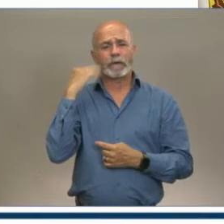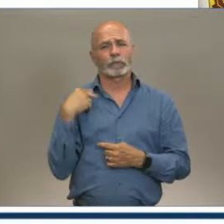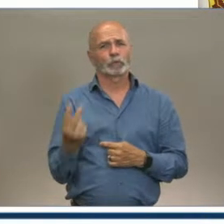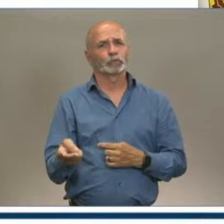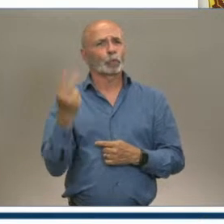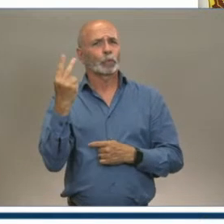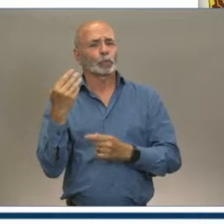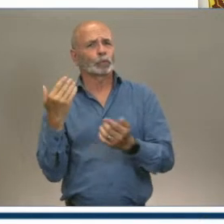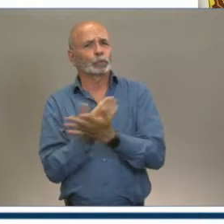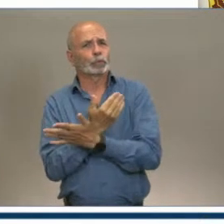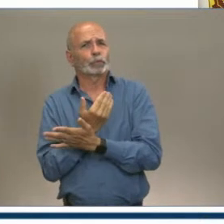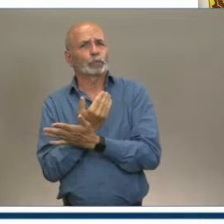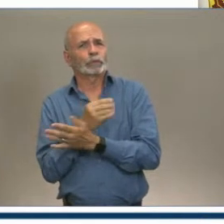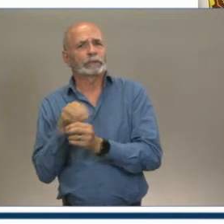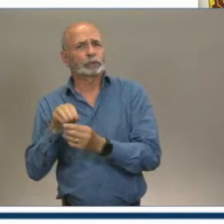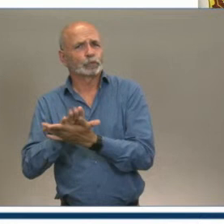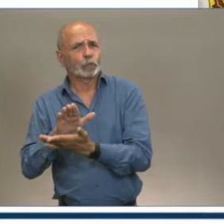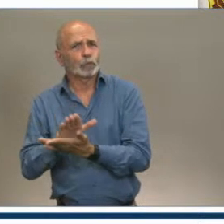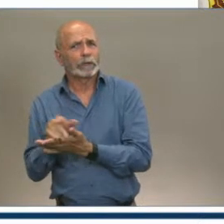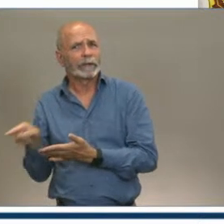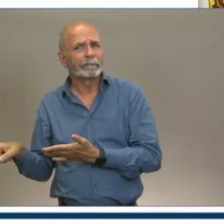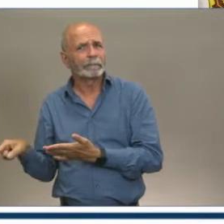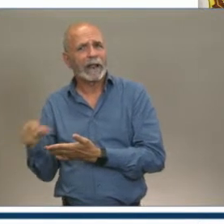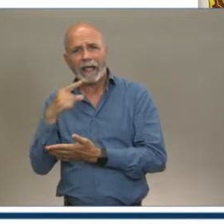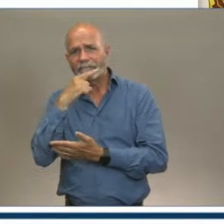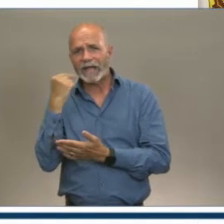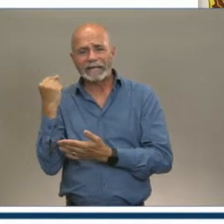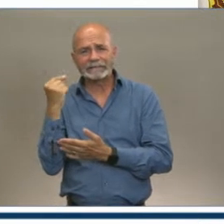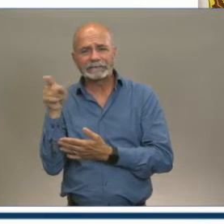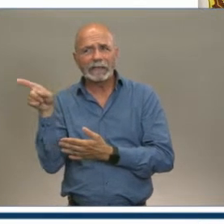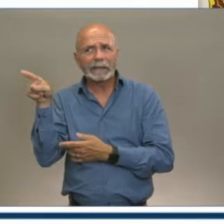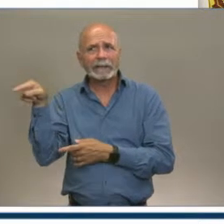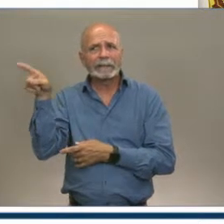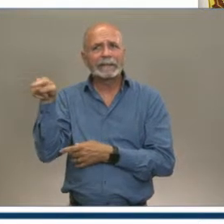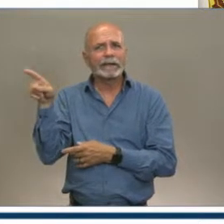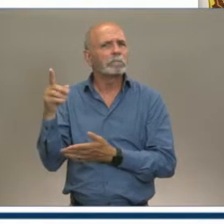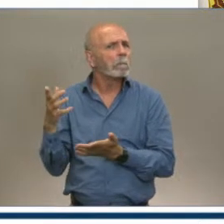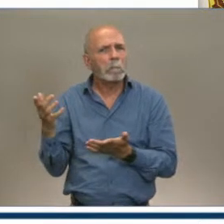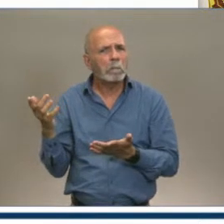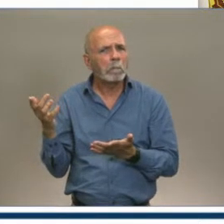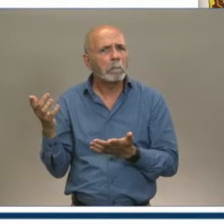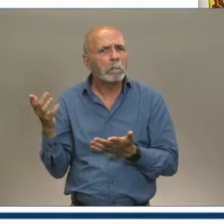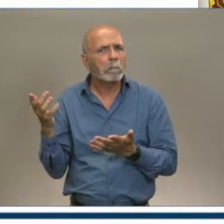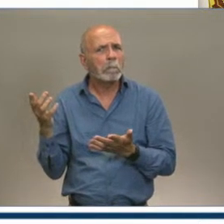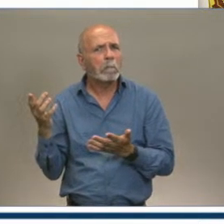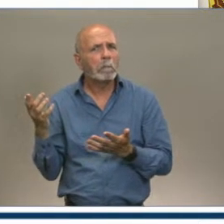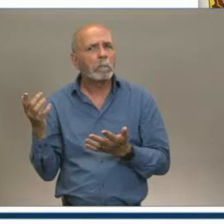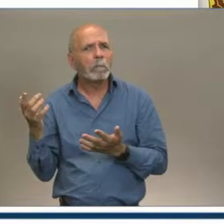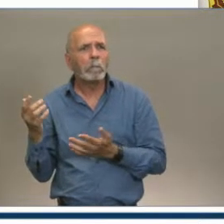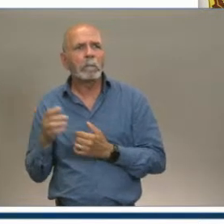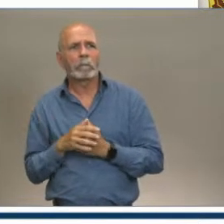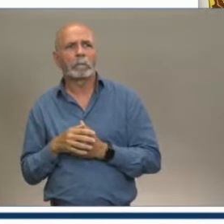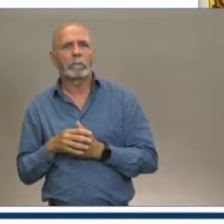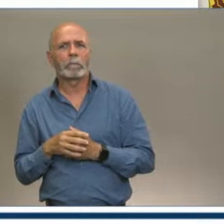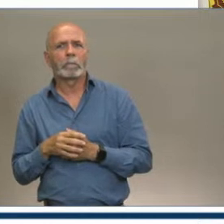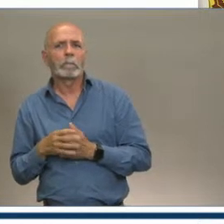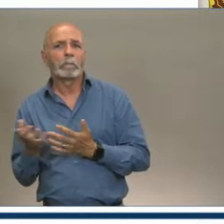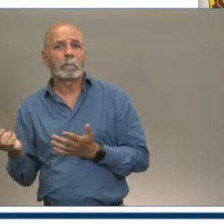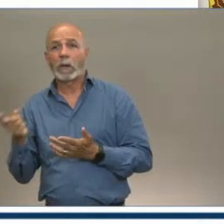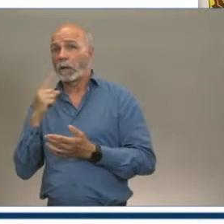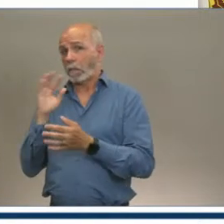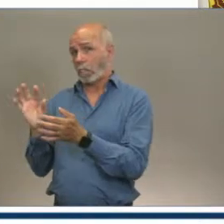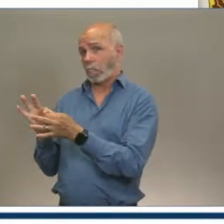coming out today in the Halifax area, and the suggestion, and I don't know how true it is or not,